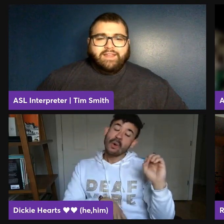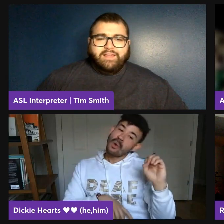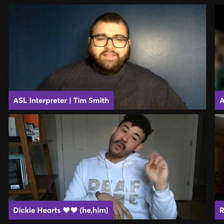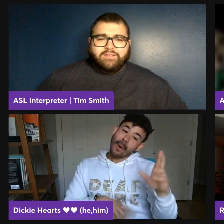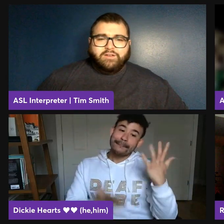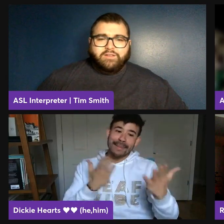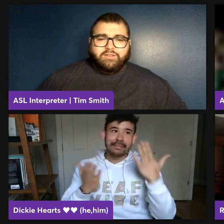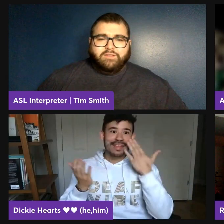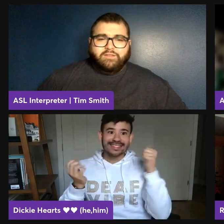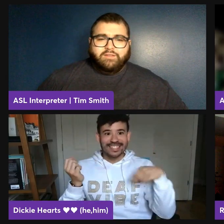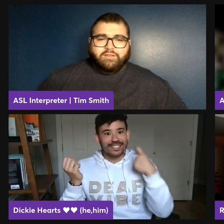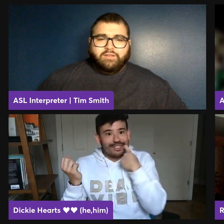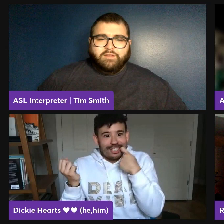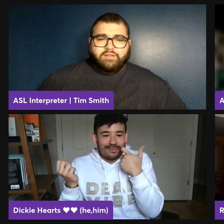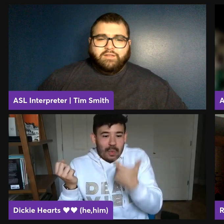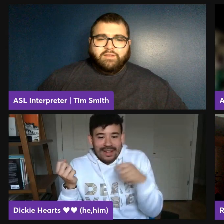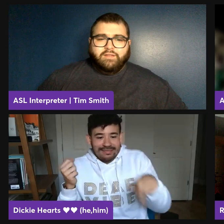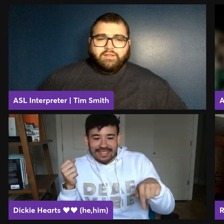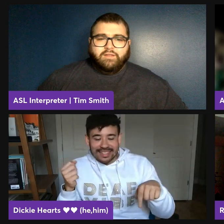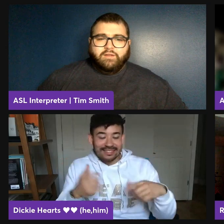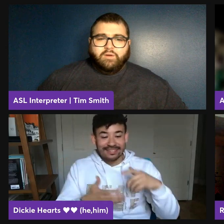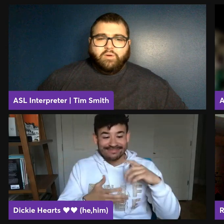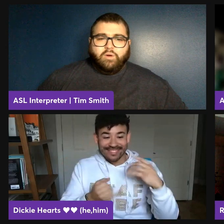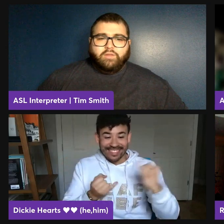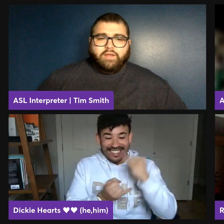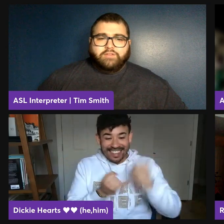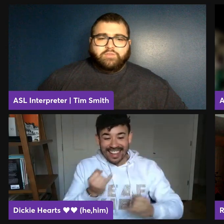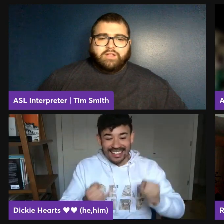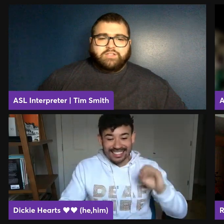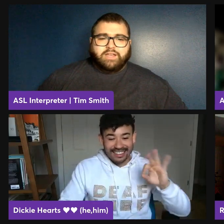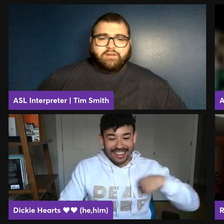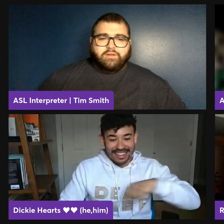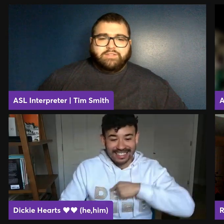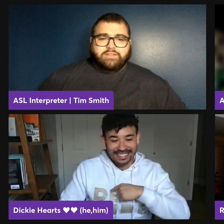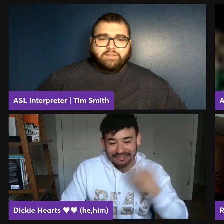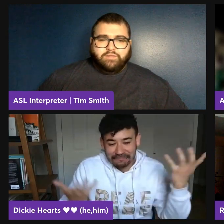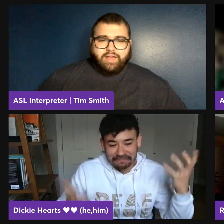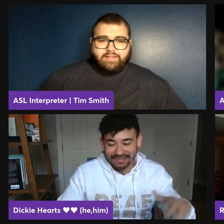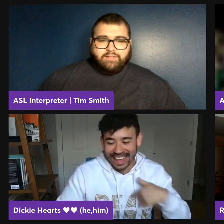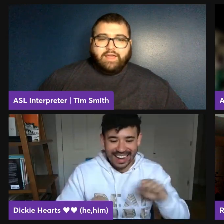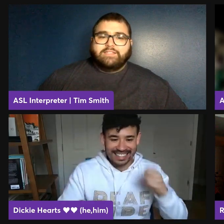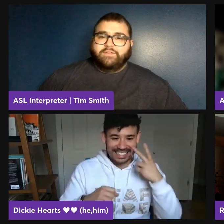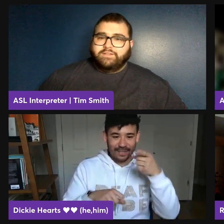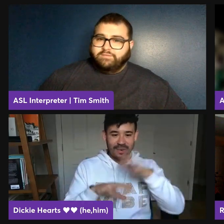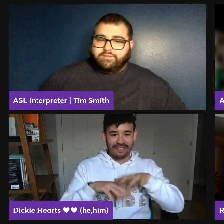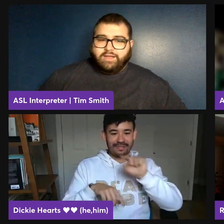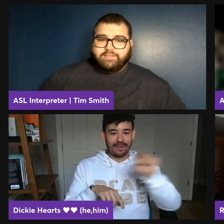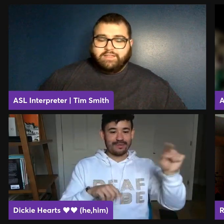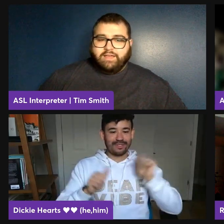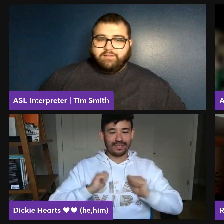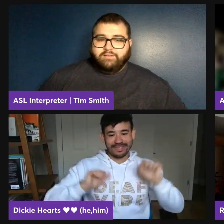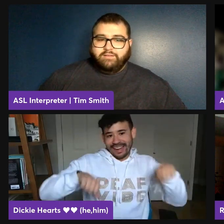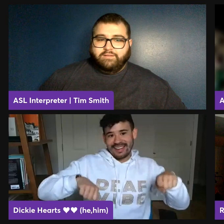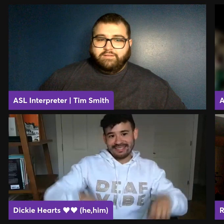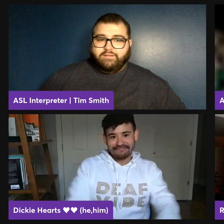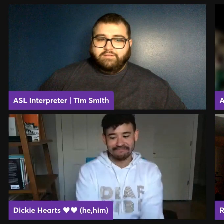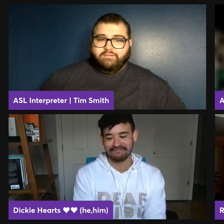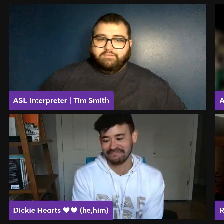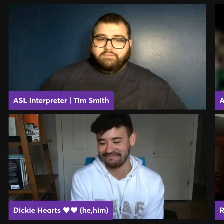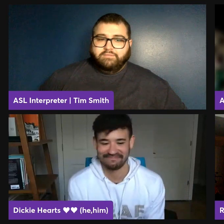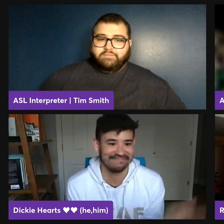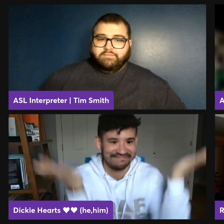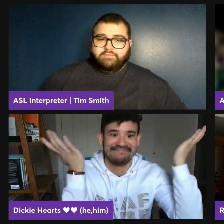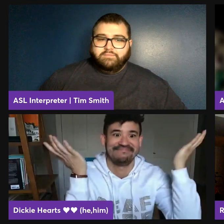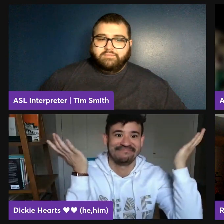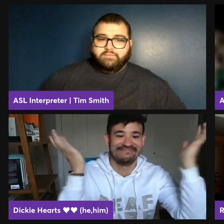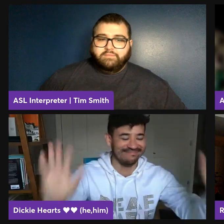Abbott Kinney, I think it's called. I don't know that one. Oh, I just watched this. I don't know. It's the Last of Us. I could see that.